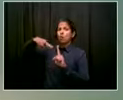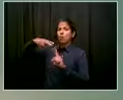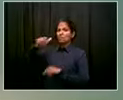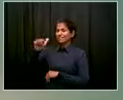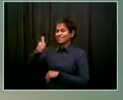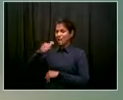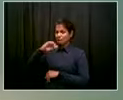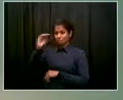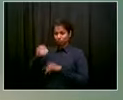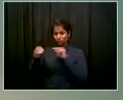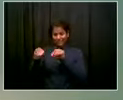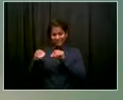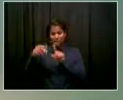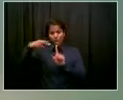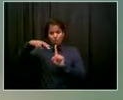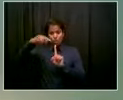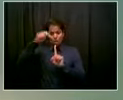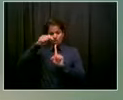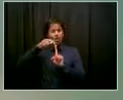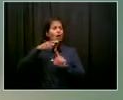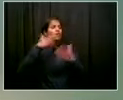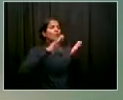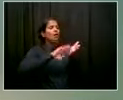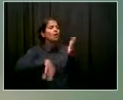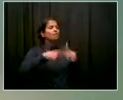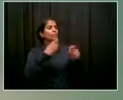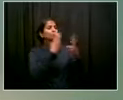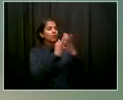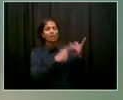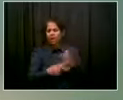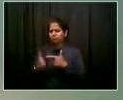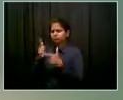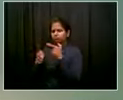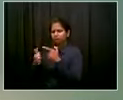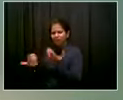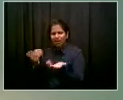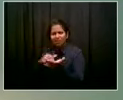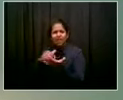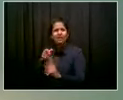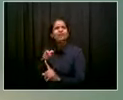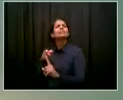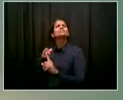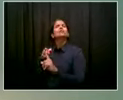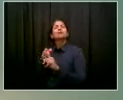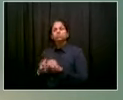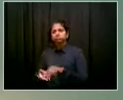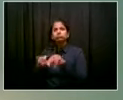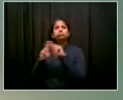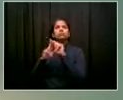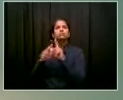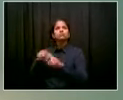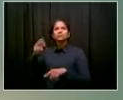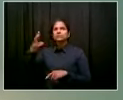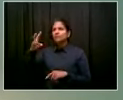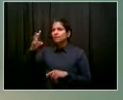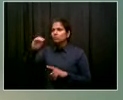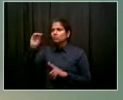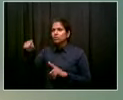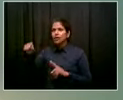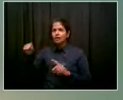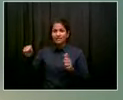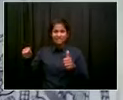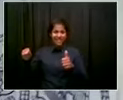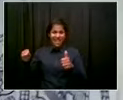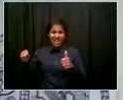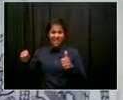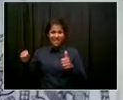mayor indicated that parolees are involved in shootings as also as victims in greater race than before that's